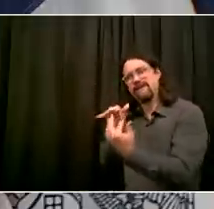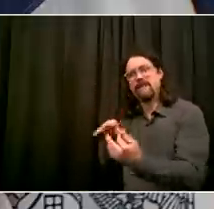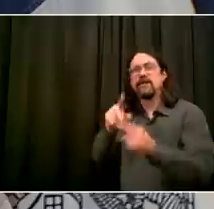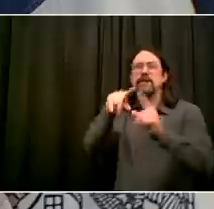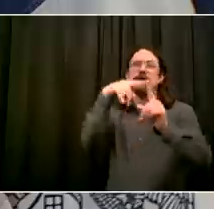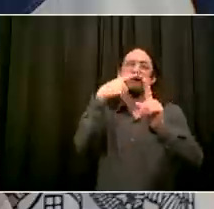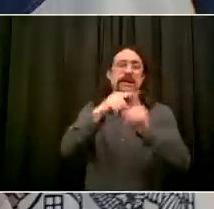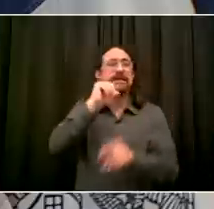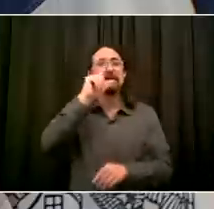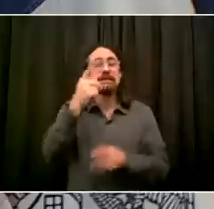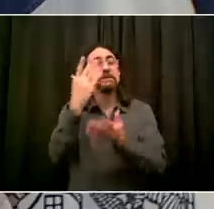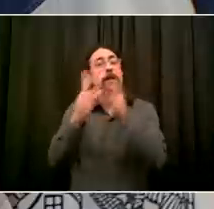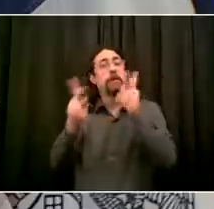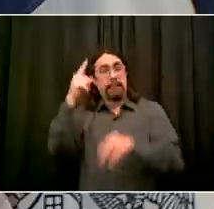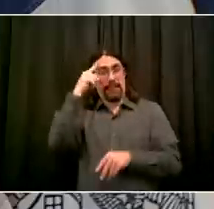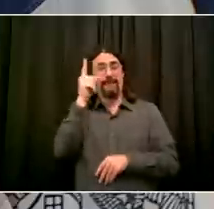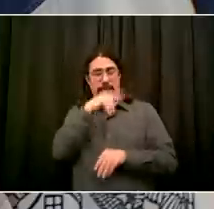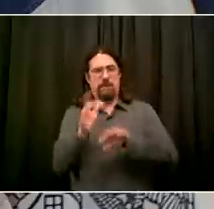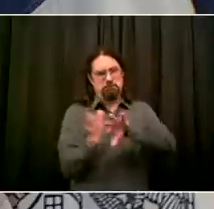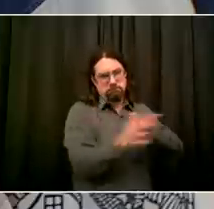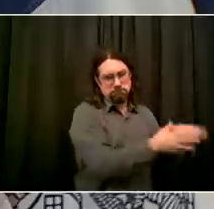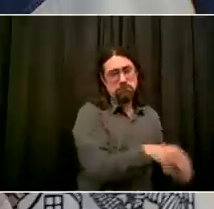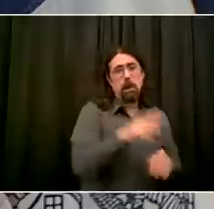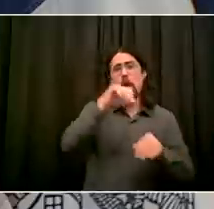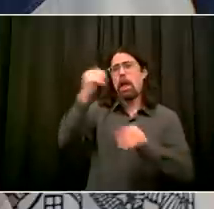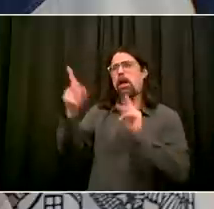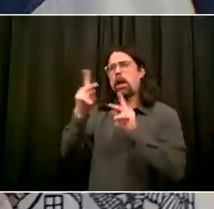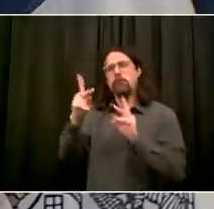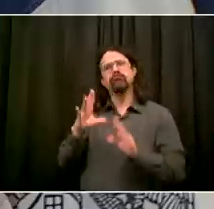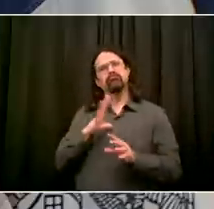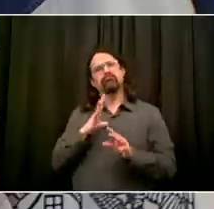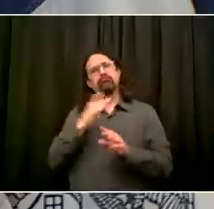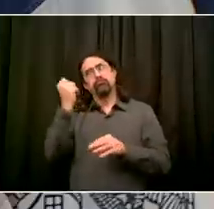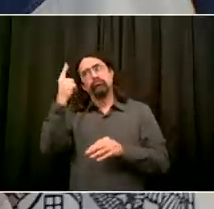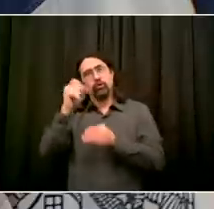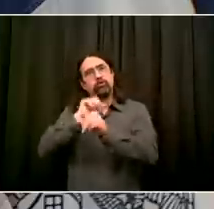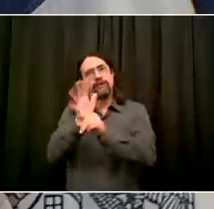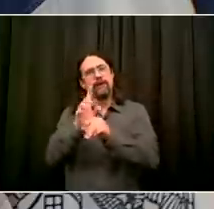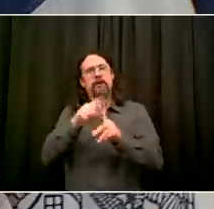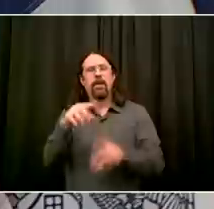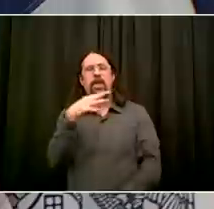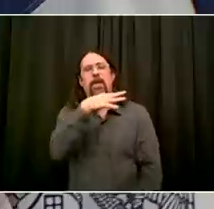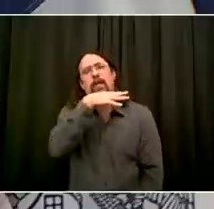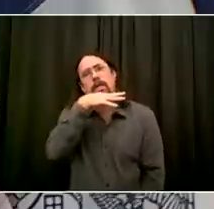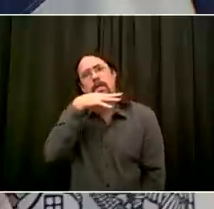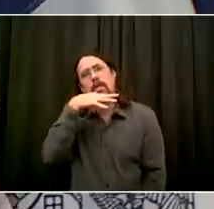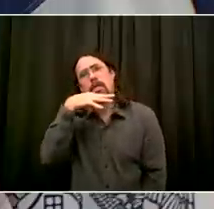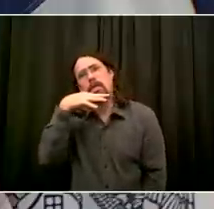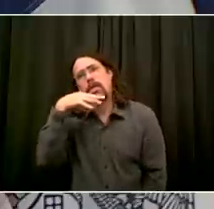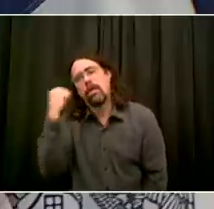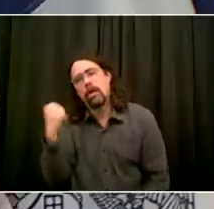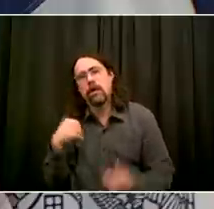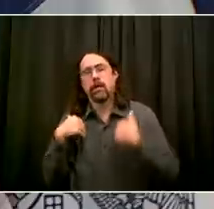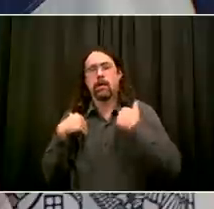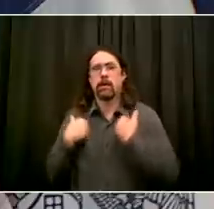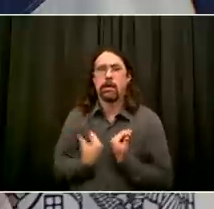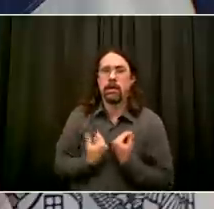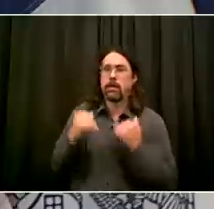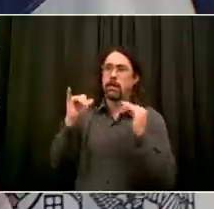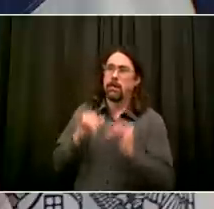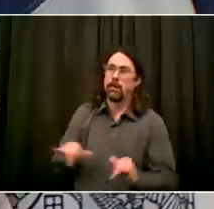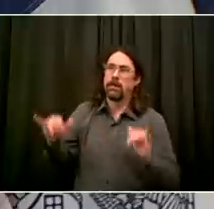support and help from all facets of the community, and that restrictions, unlike any of these other